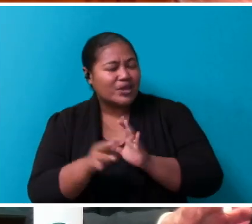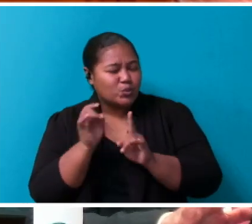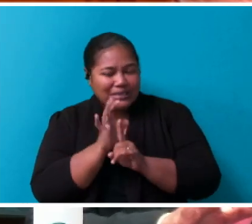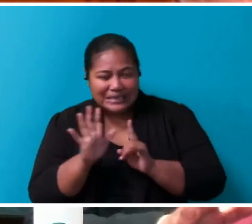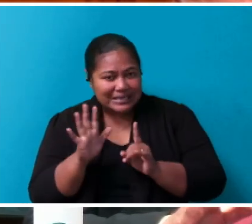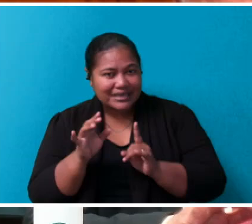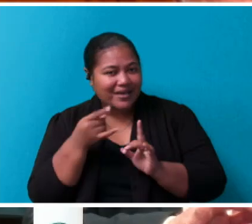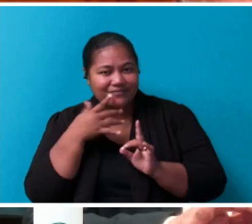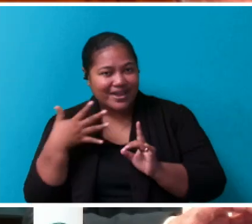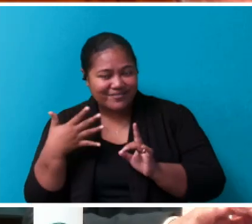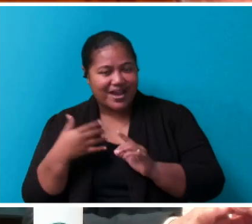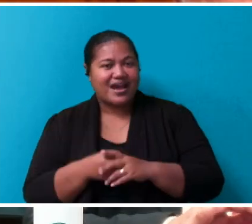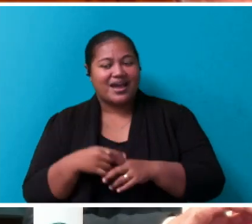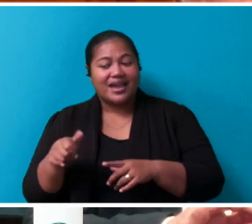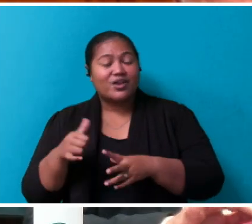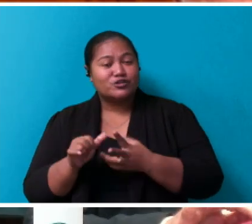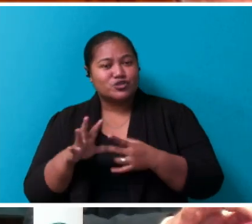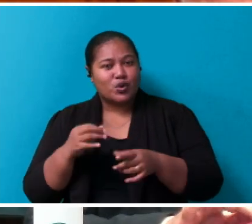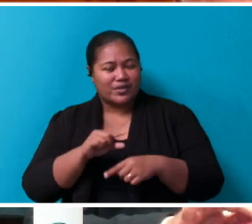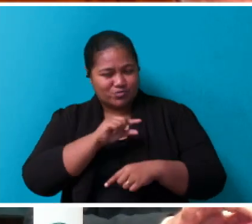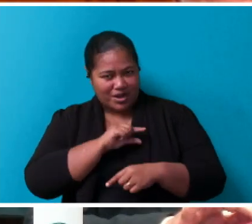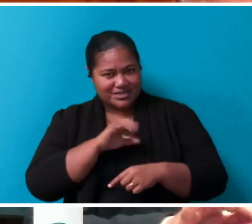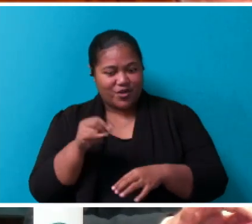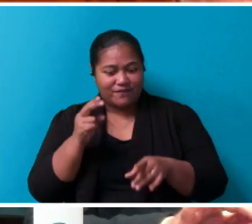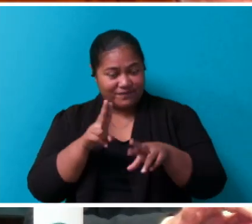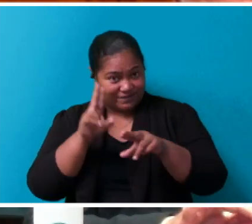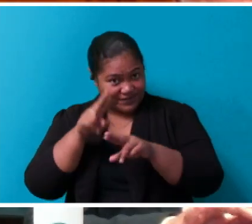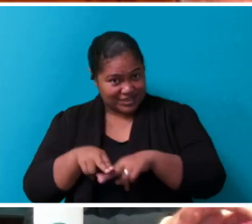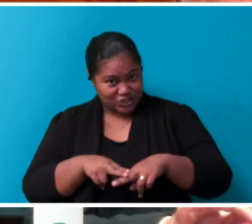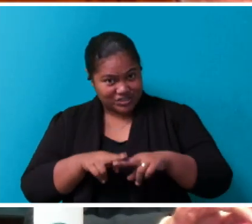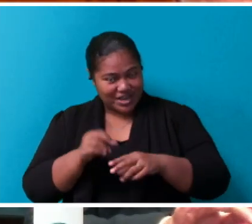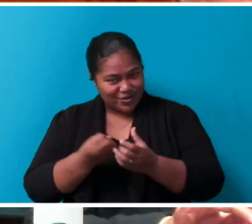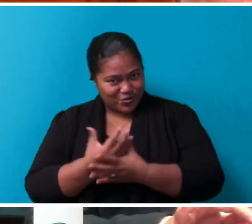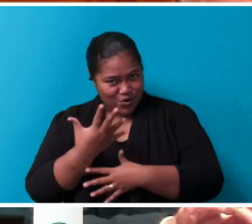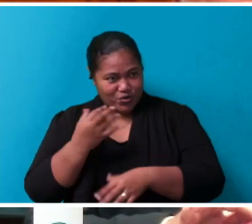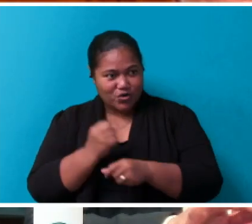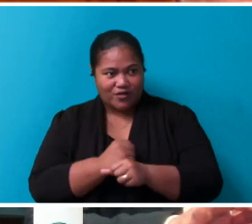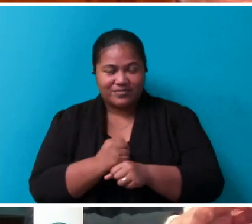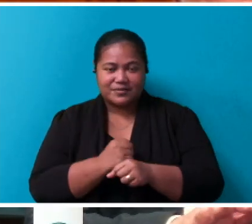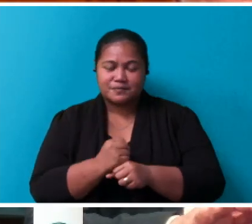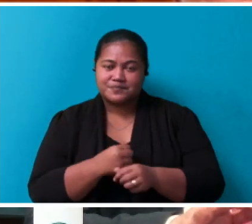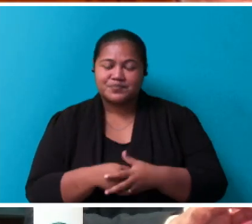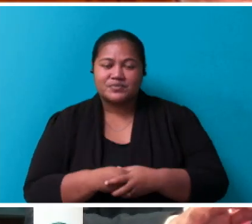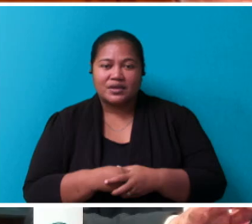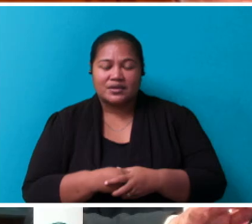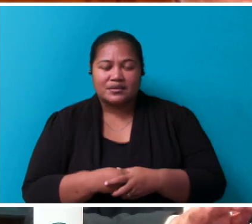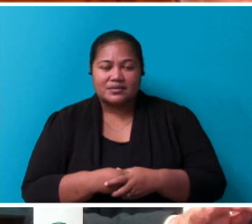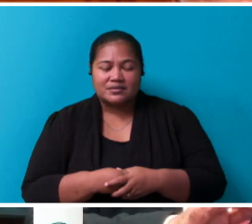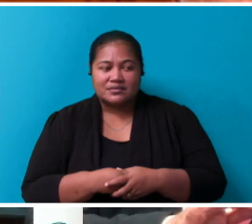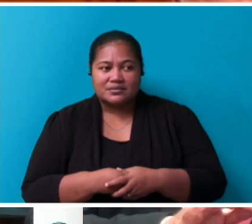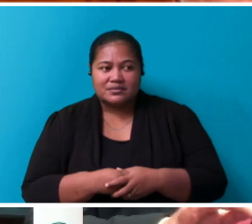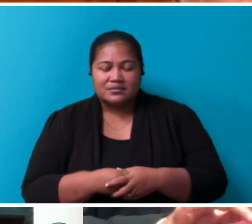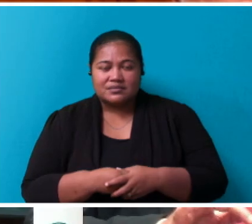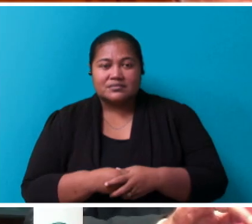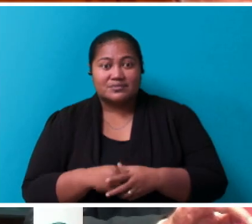of Fijian-grown coffee. The Commission facilitates targeted trade missions and events, of course, and these